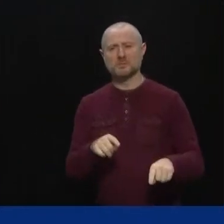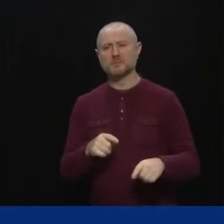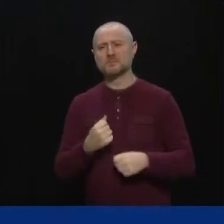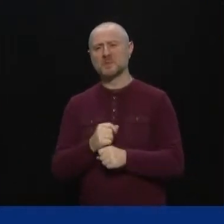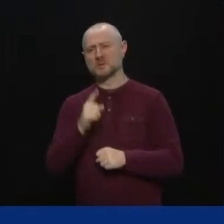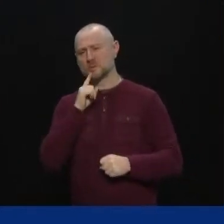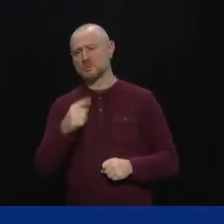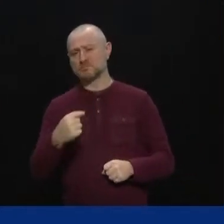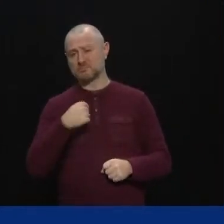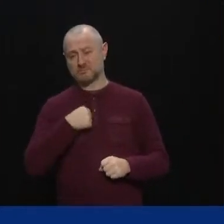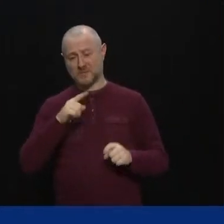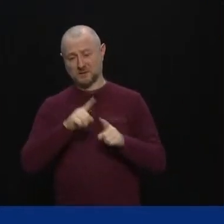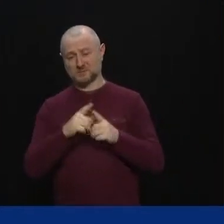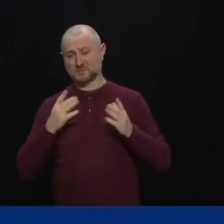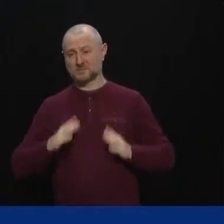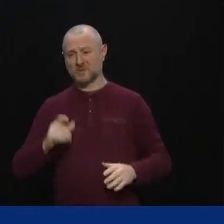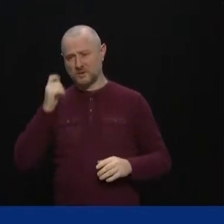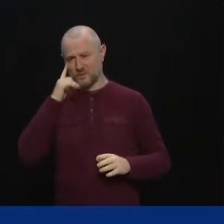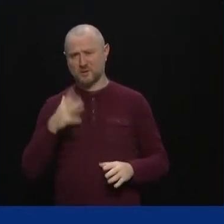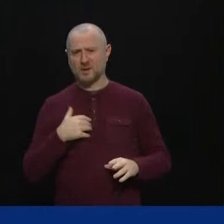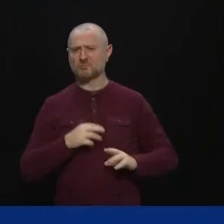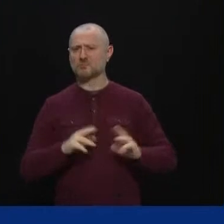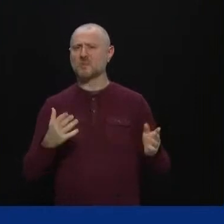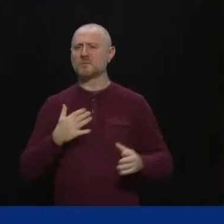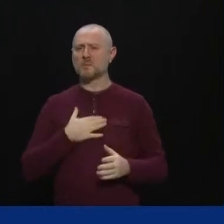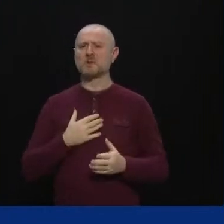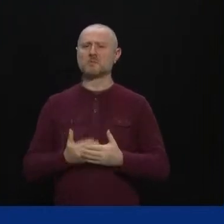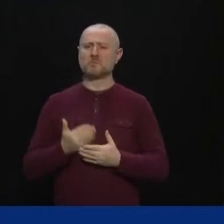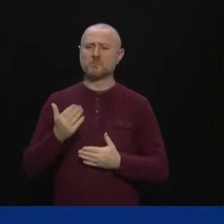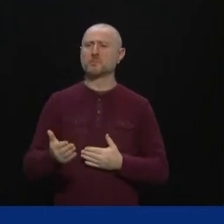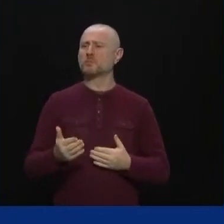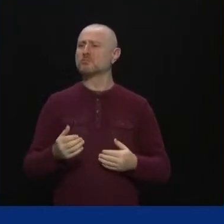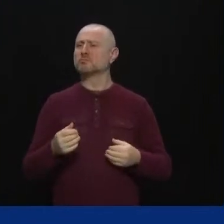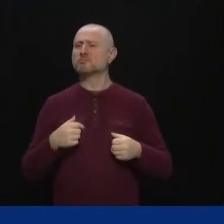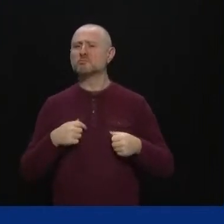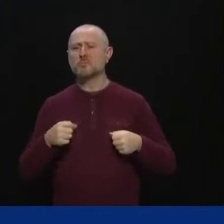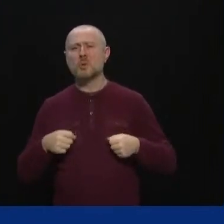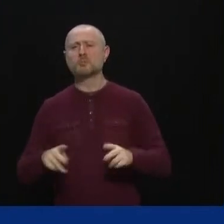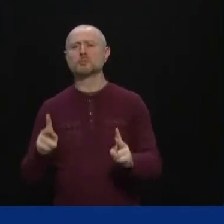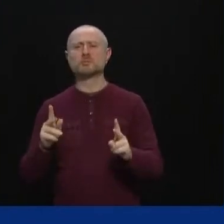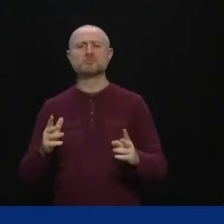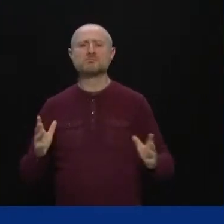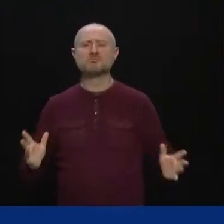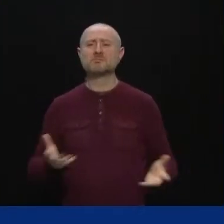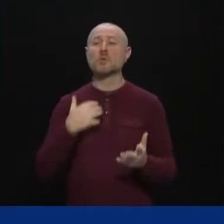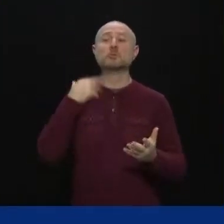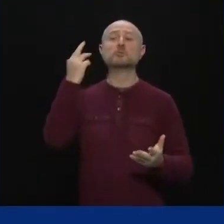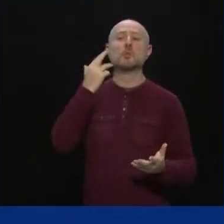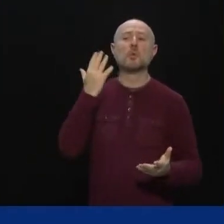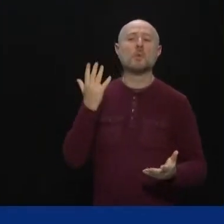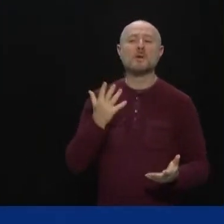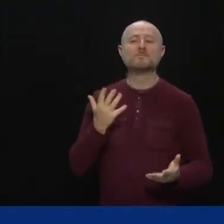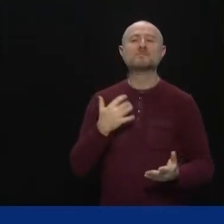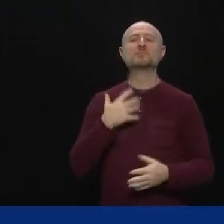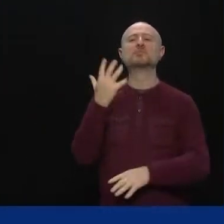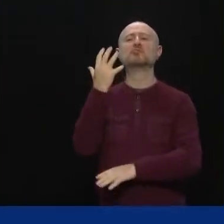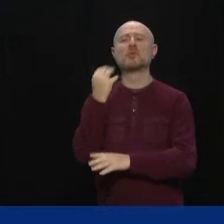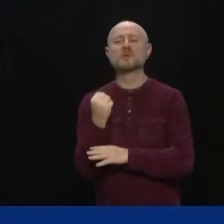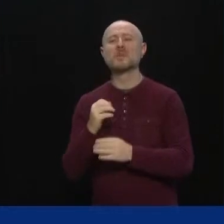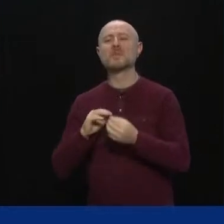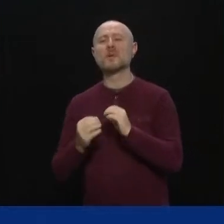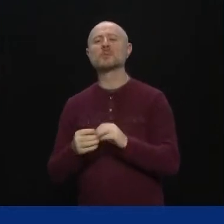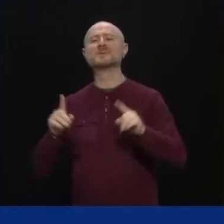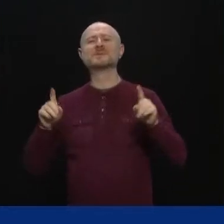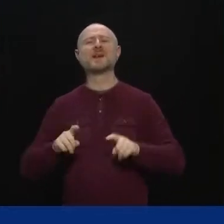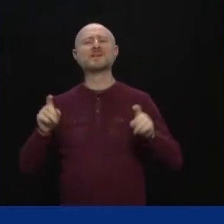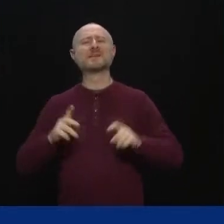have procurement opportunities that otherwise would not be there, which is the reason why we're going to have a record number of testing kits, because those powers